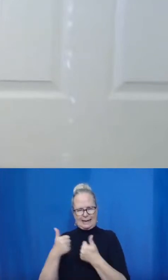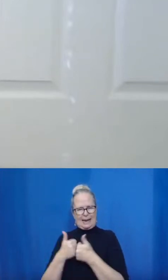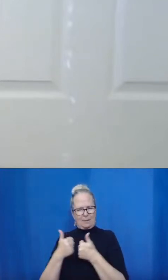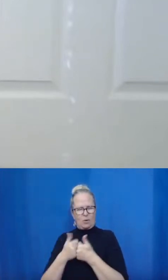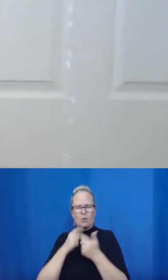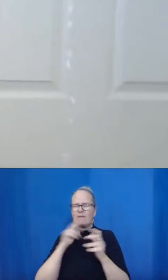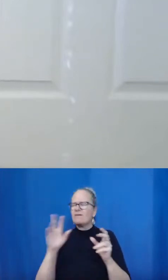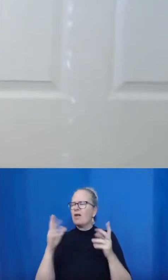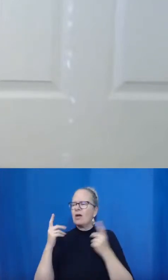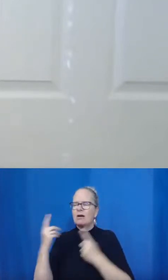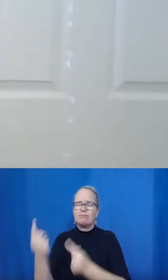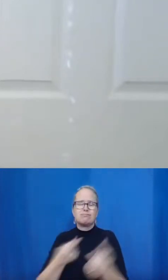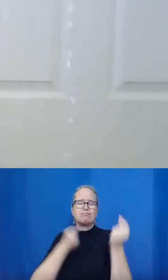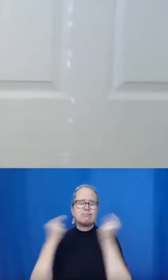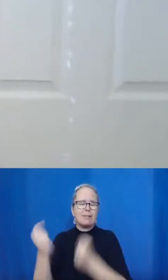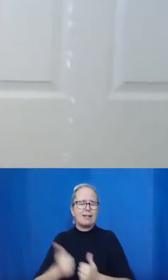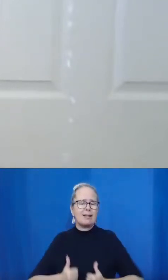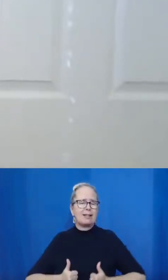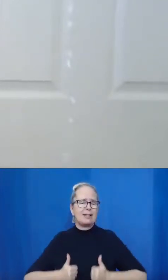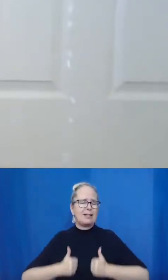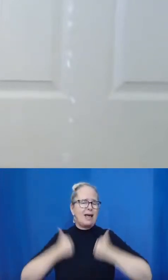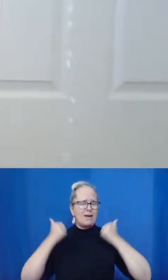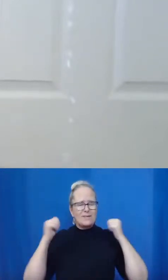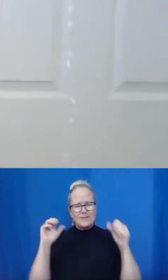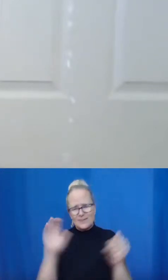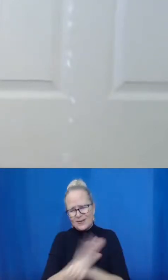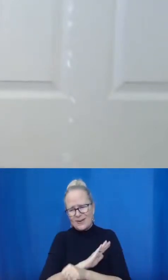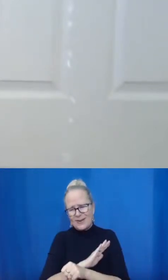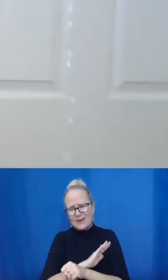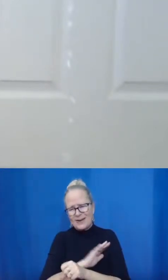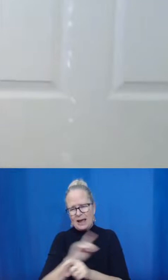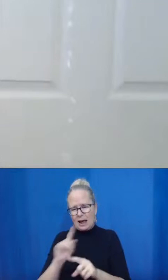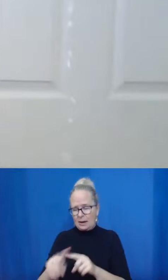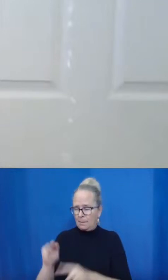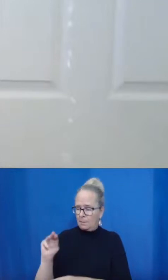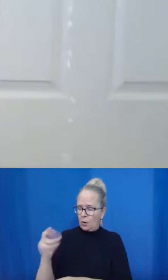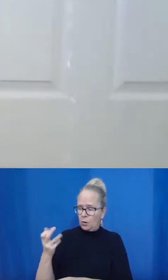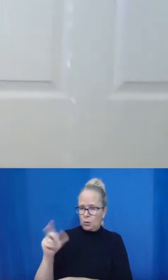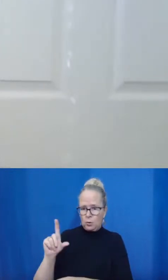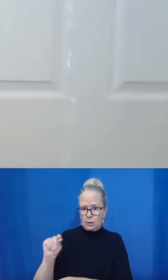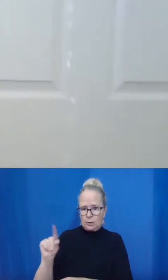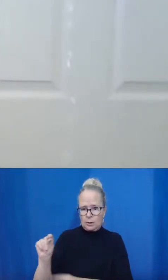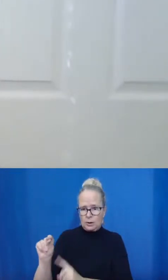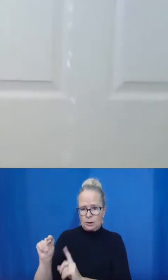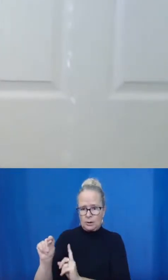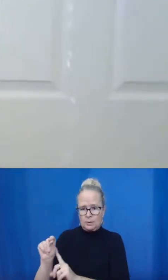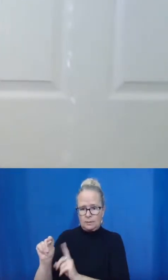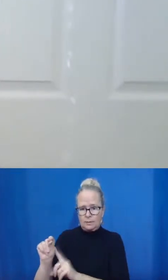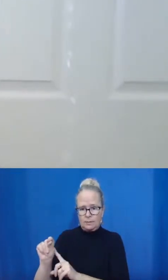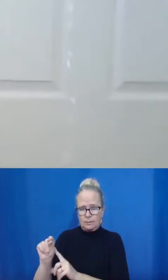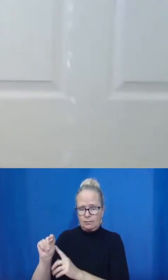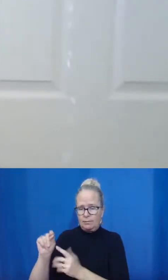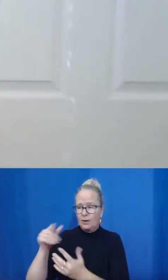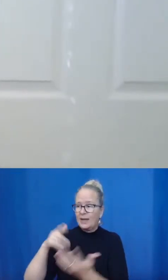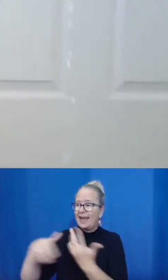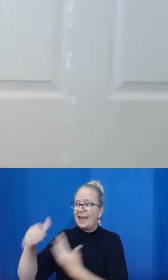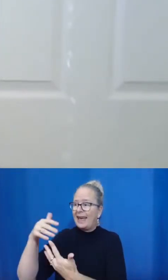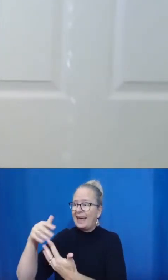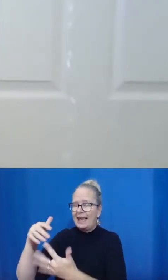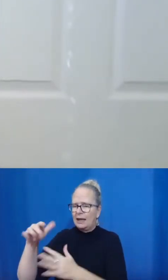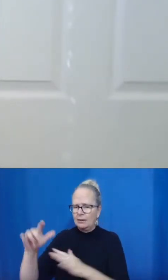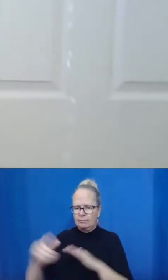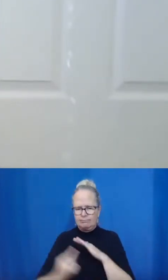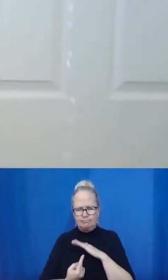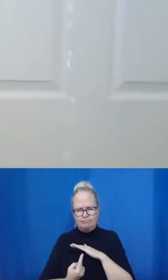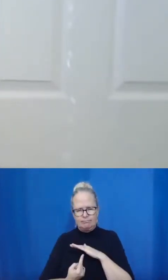patient with an organ transplant, that means like my risk of death is much higher than the general population. So it's important to me to reduce